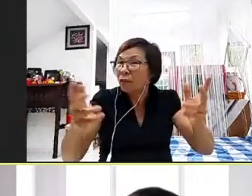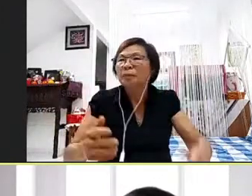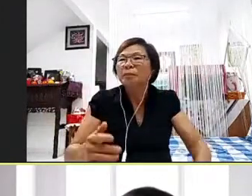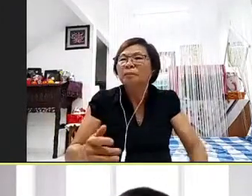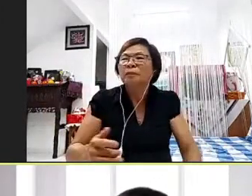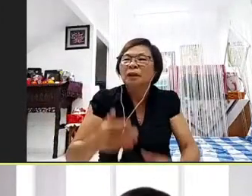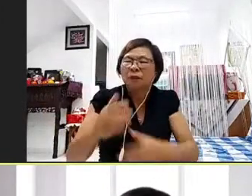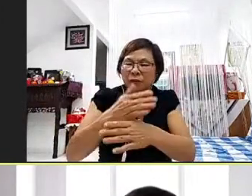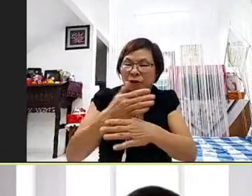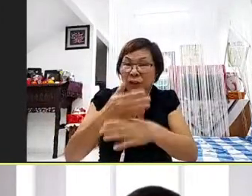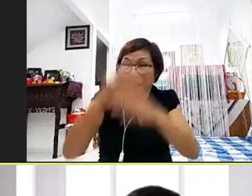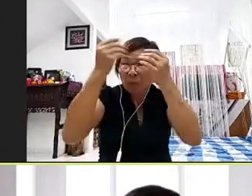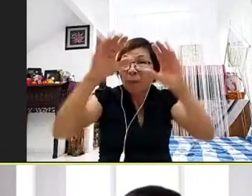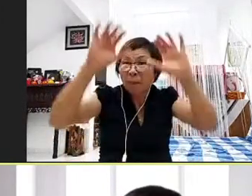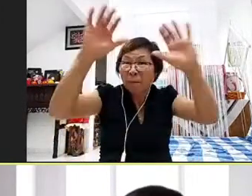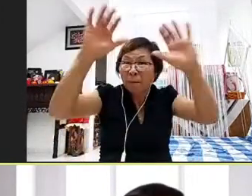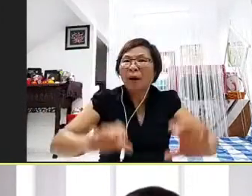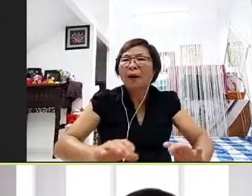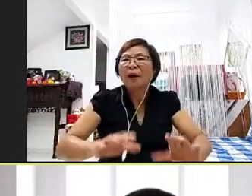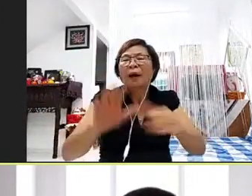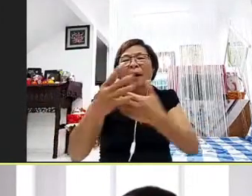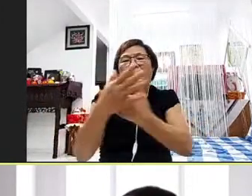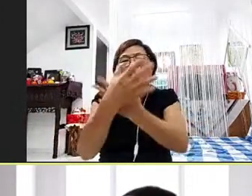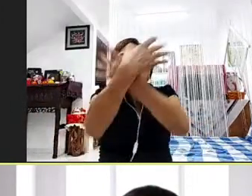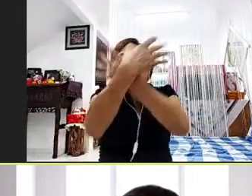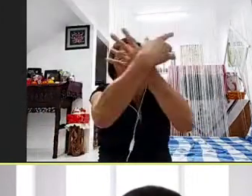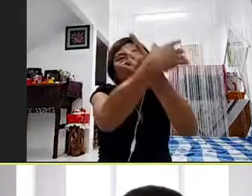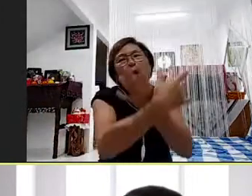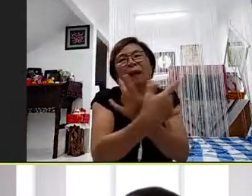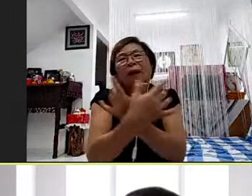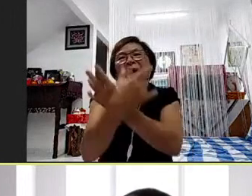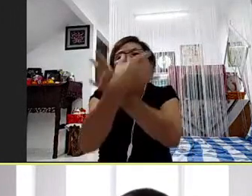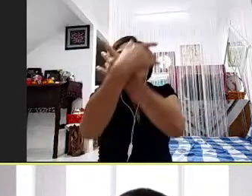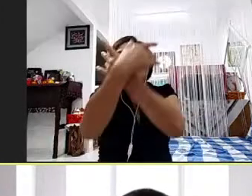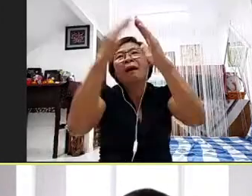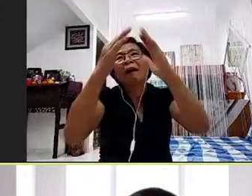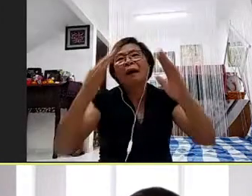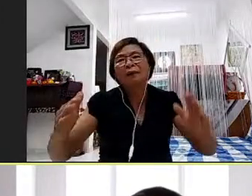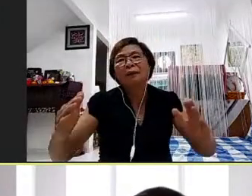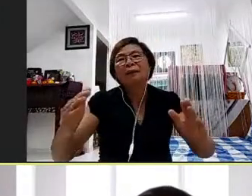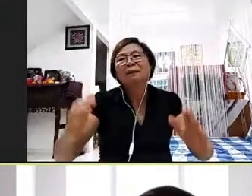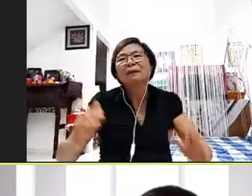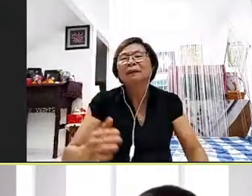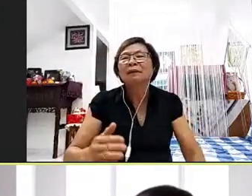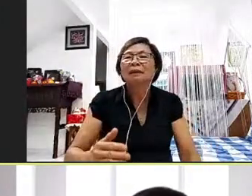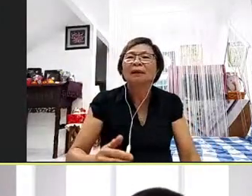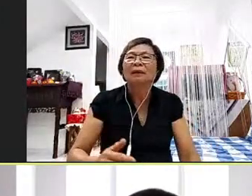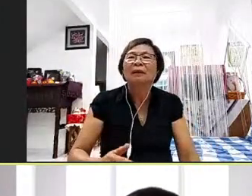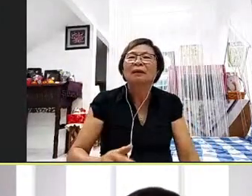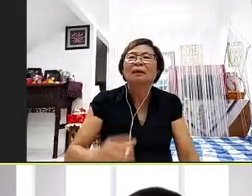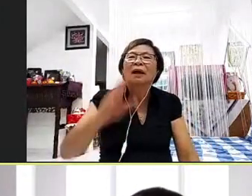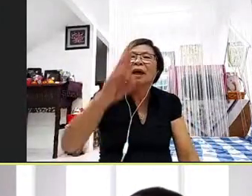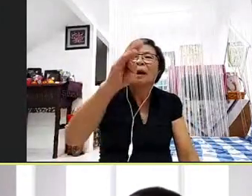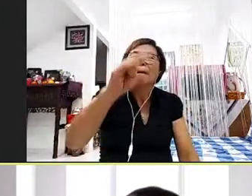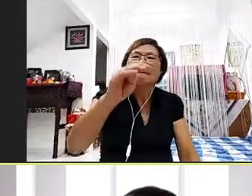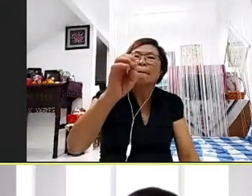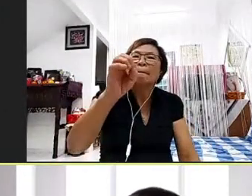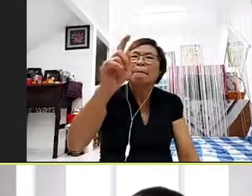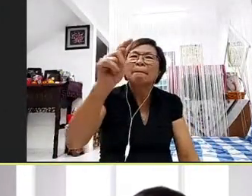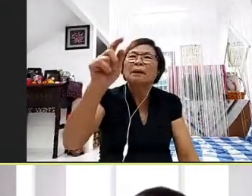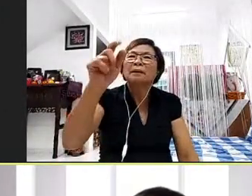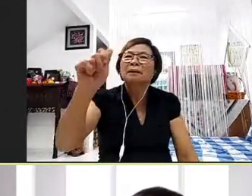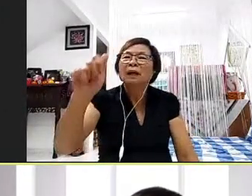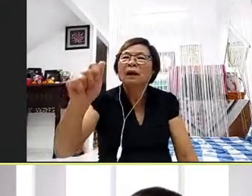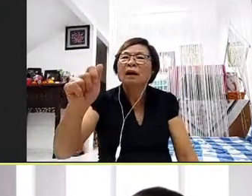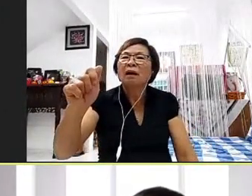called, I call it the butterfly hug. Butterfly hug meta version, and this is a very simple